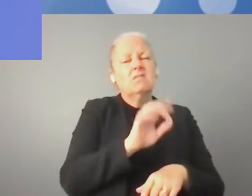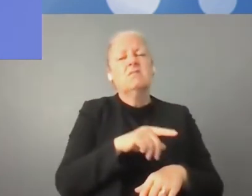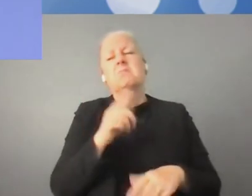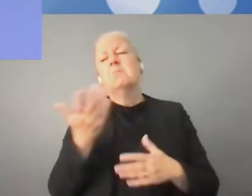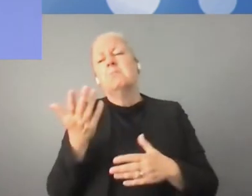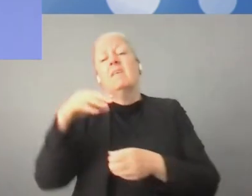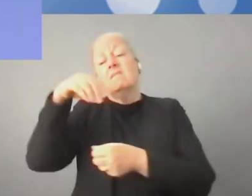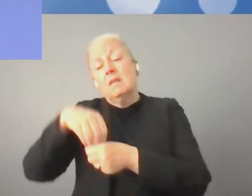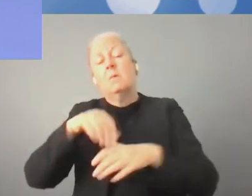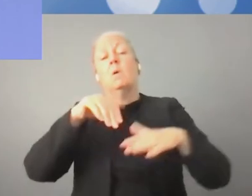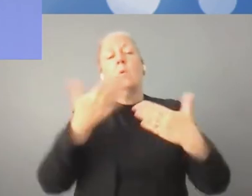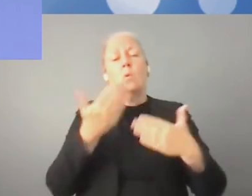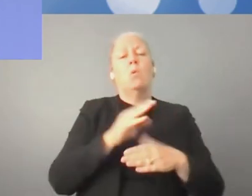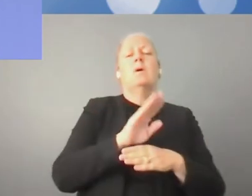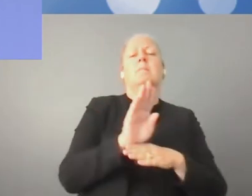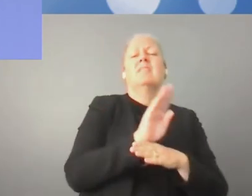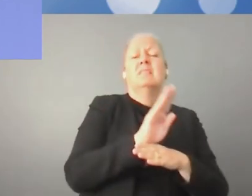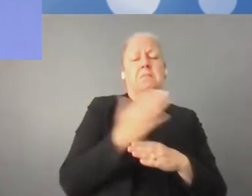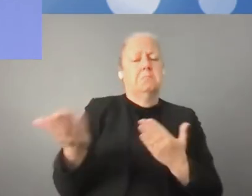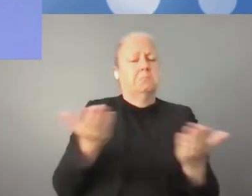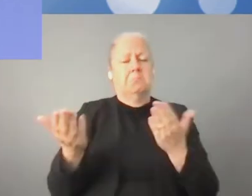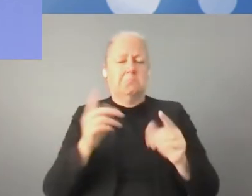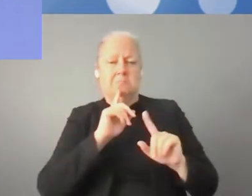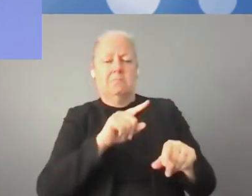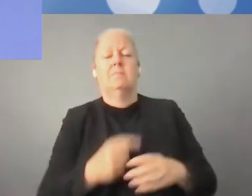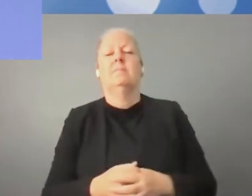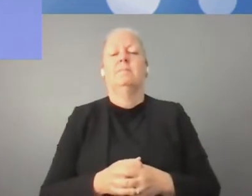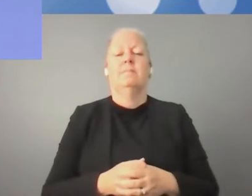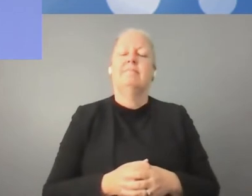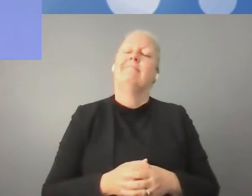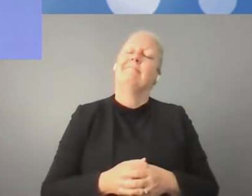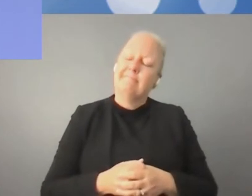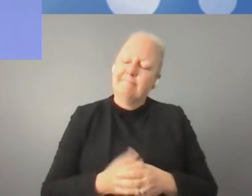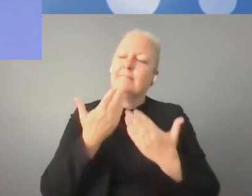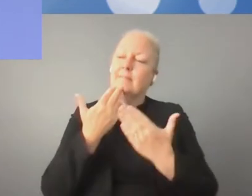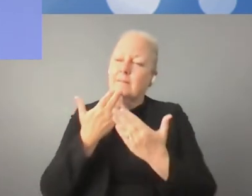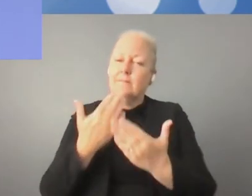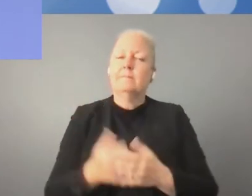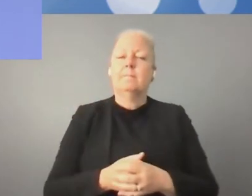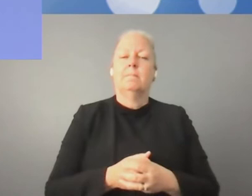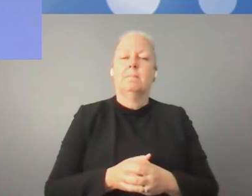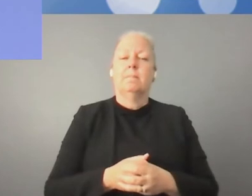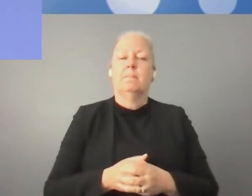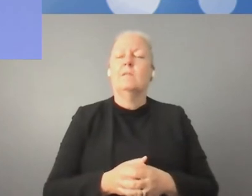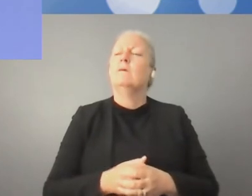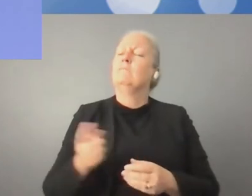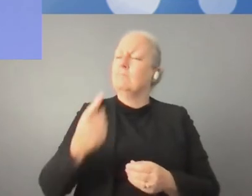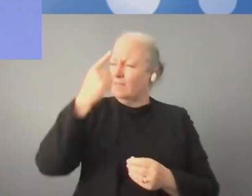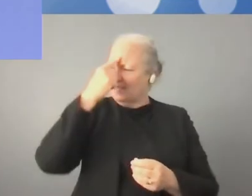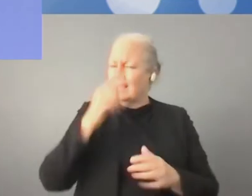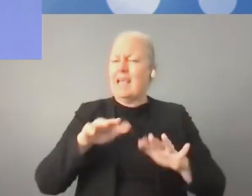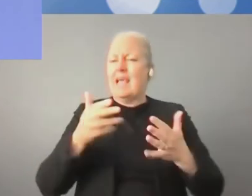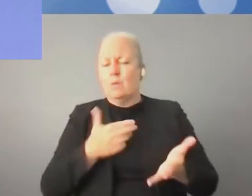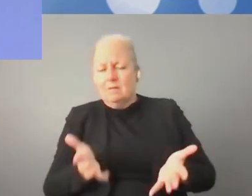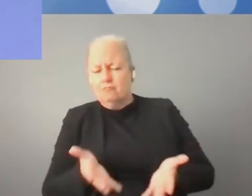thank you very much chad well first of all you asked how we can encourage startups to